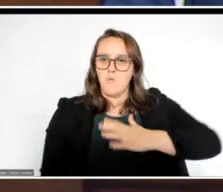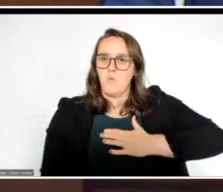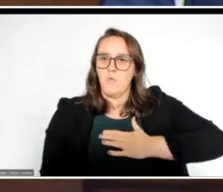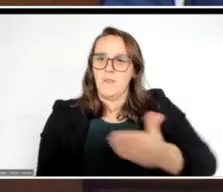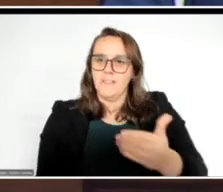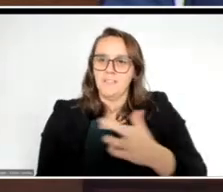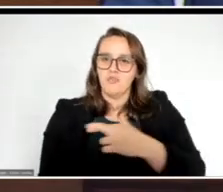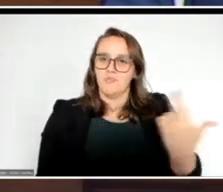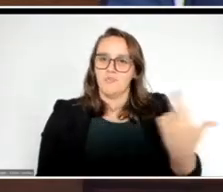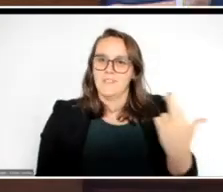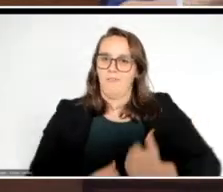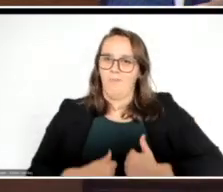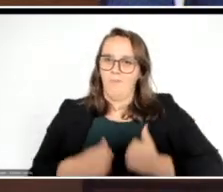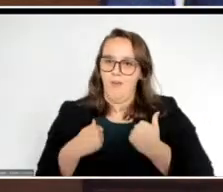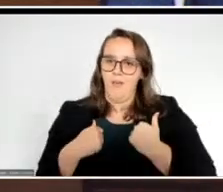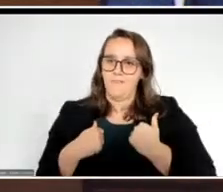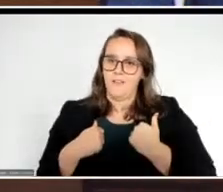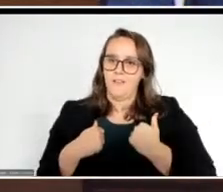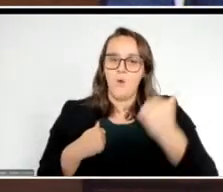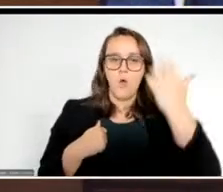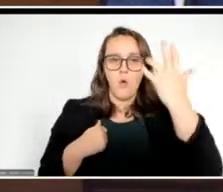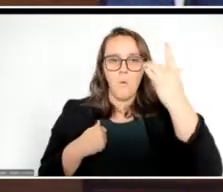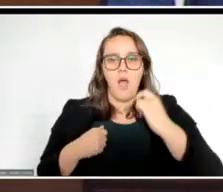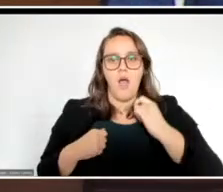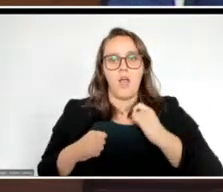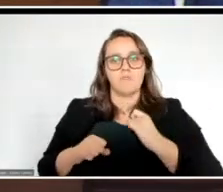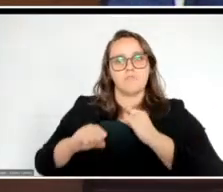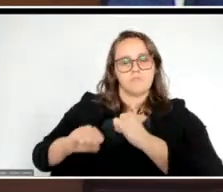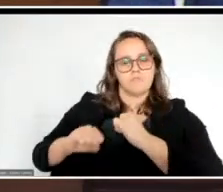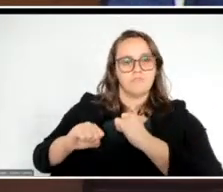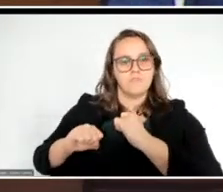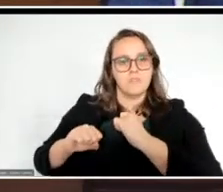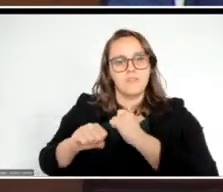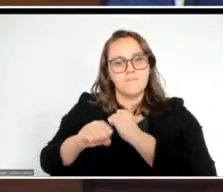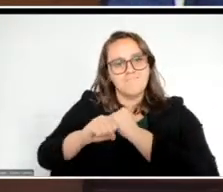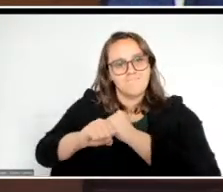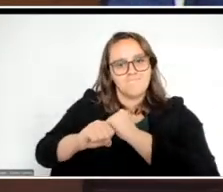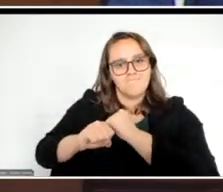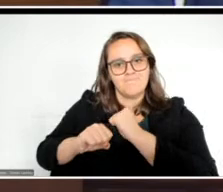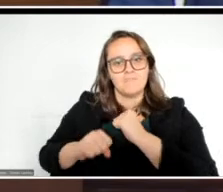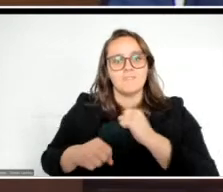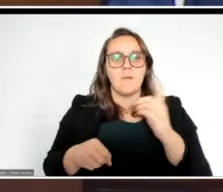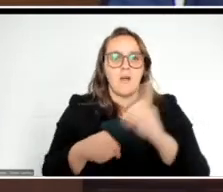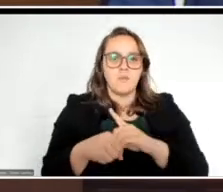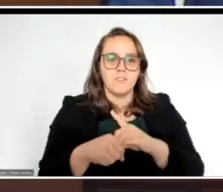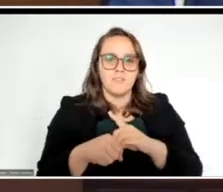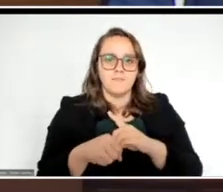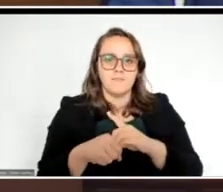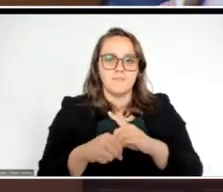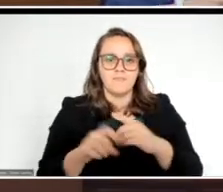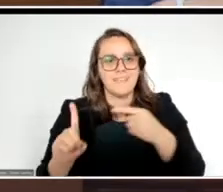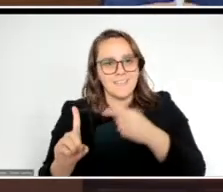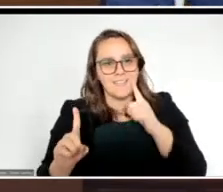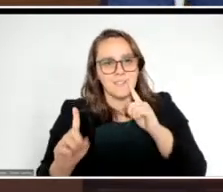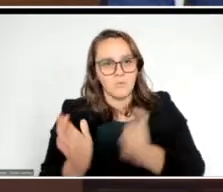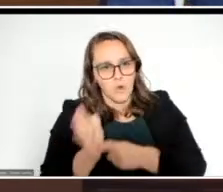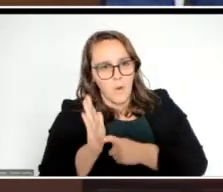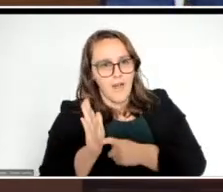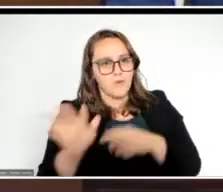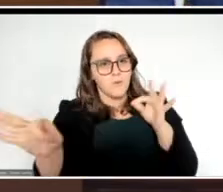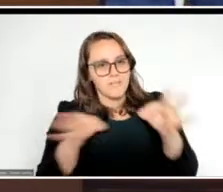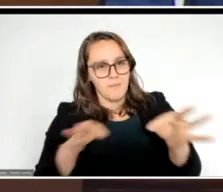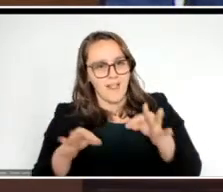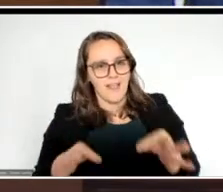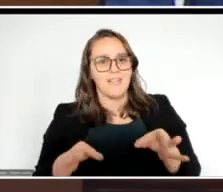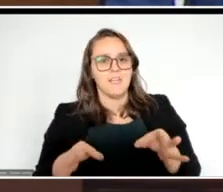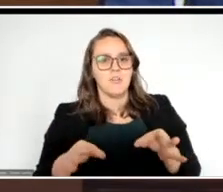the line to defend our democracy. He's required to answer to those millions of Americans whose votes he wanted